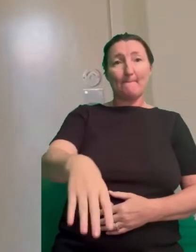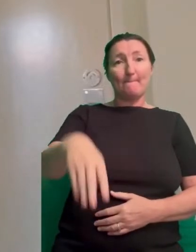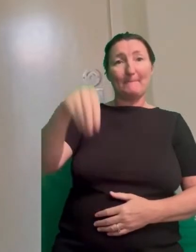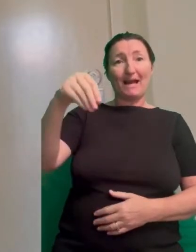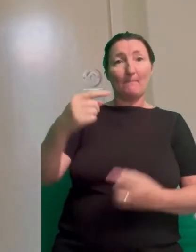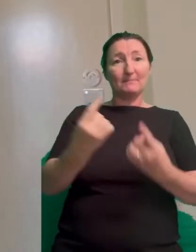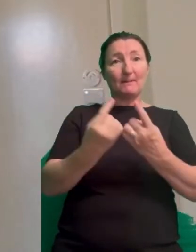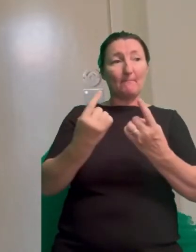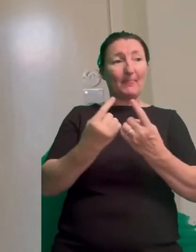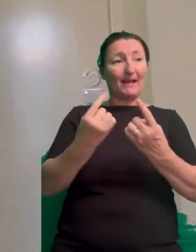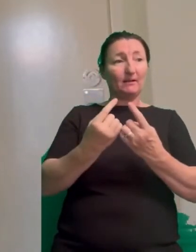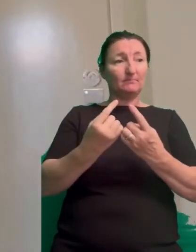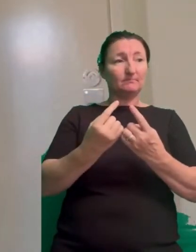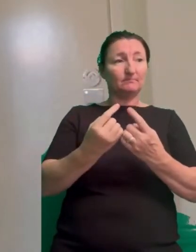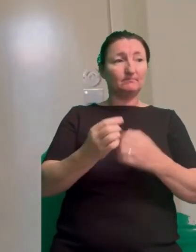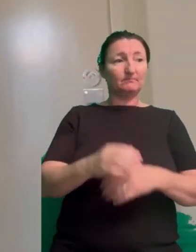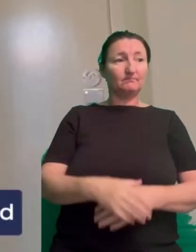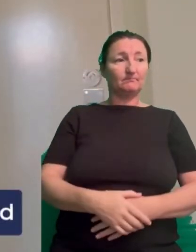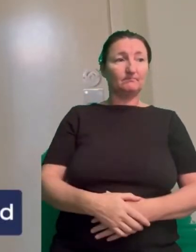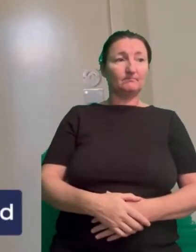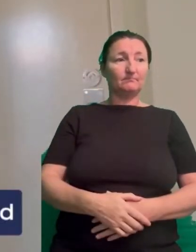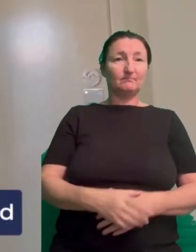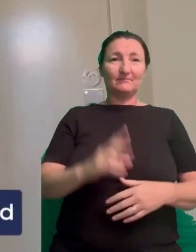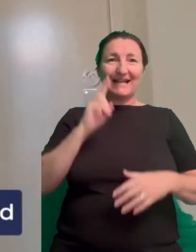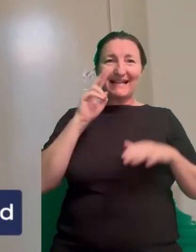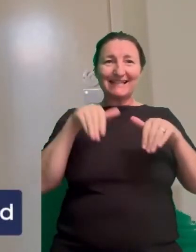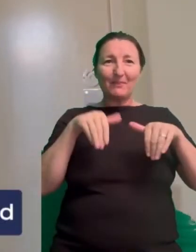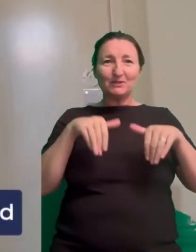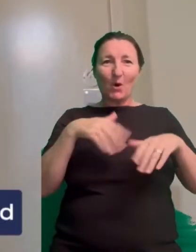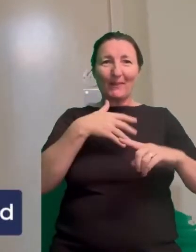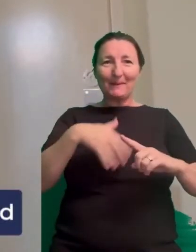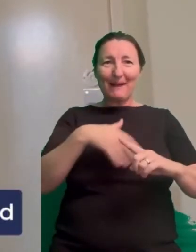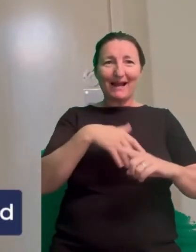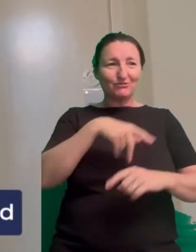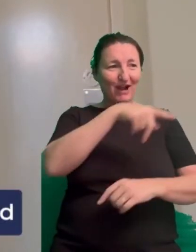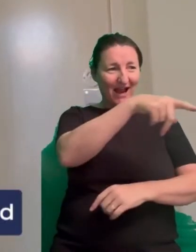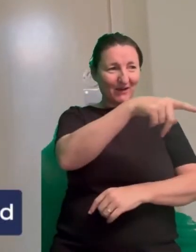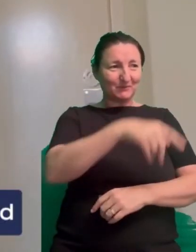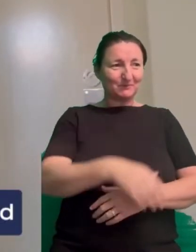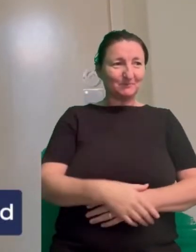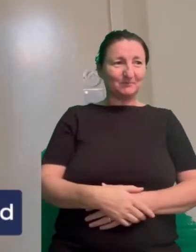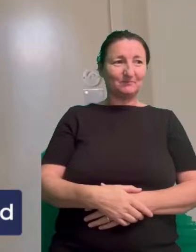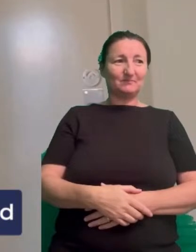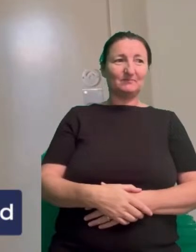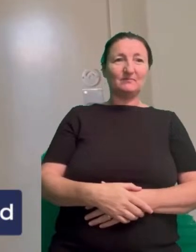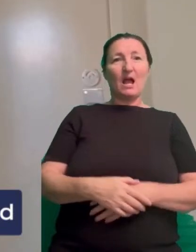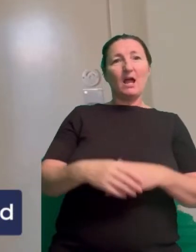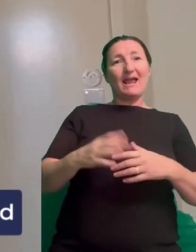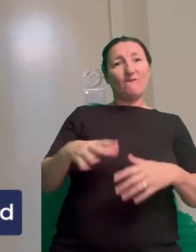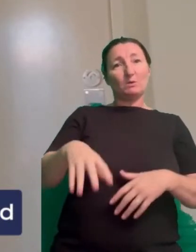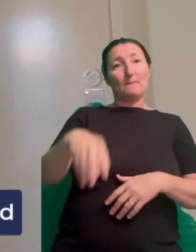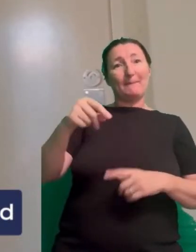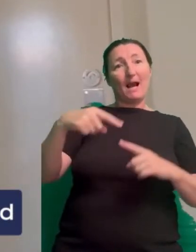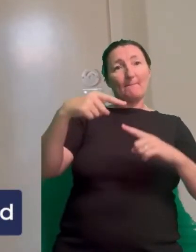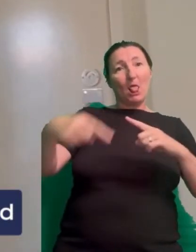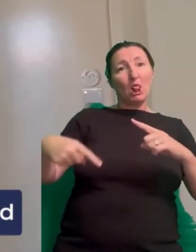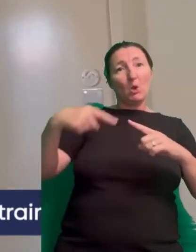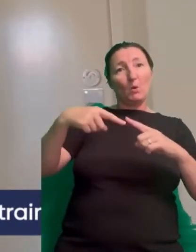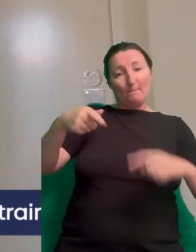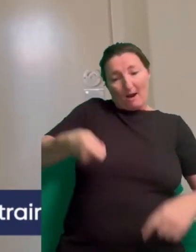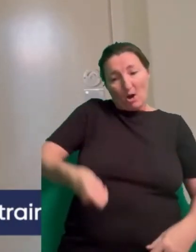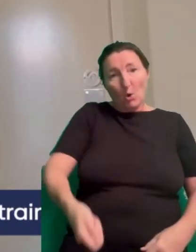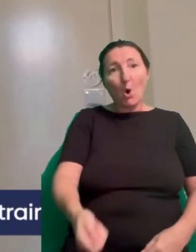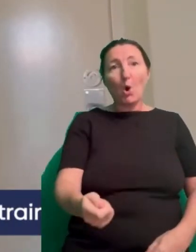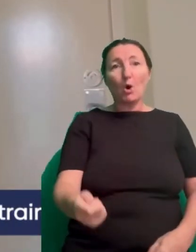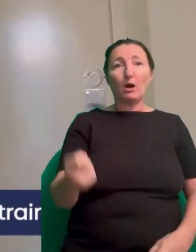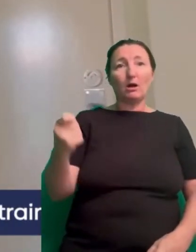There's my dog Upton in the background. So I have a loop and I can hold my work card and